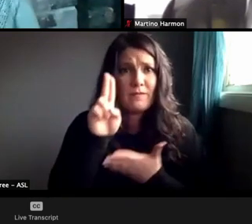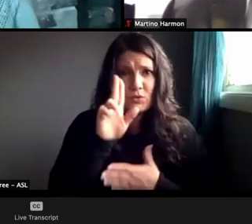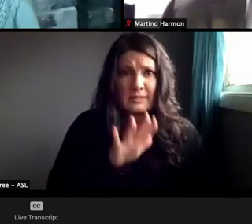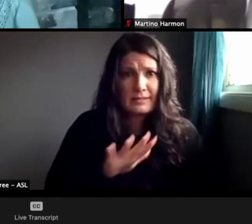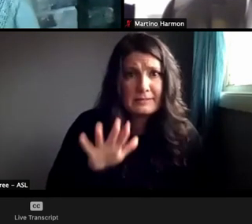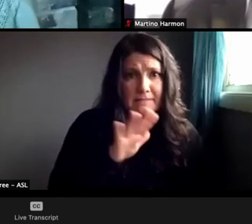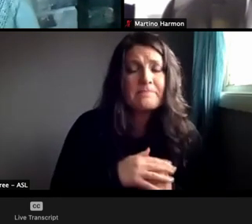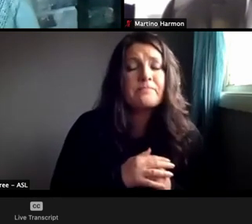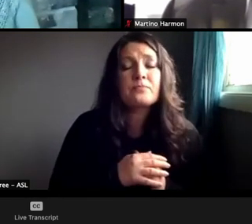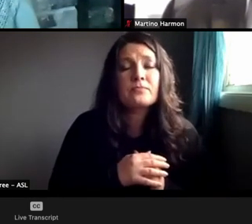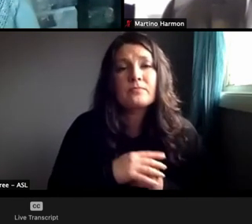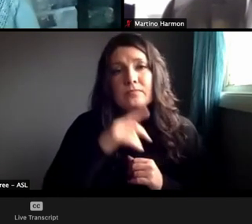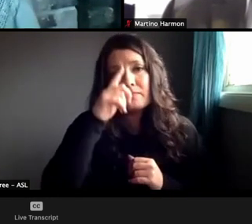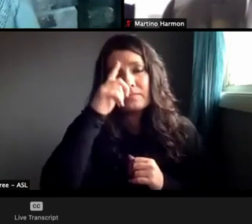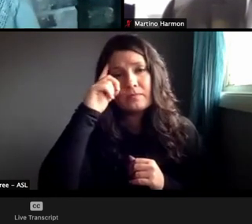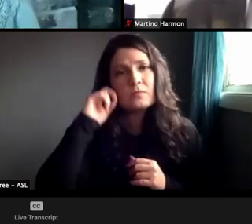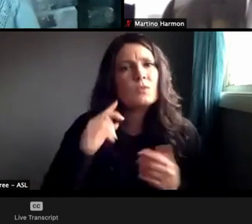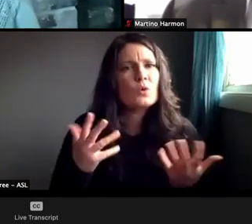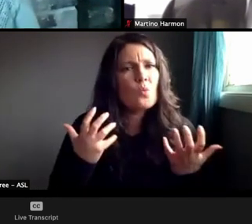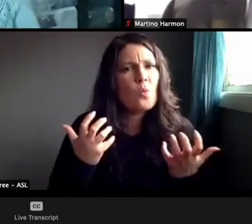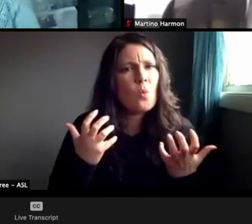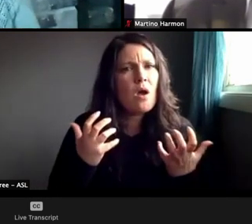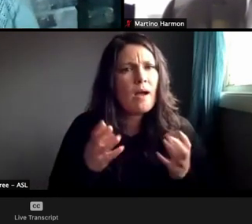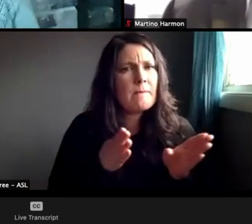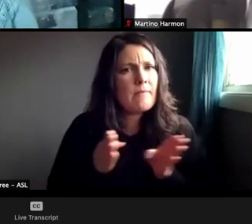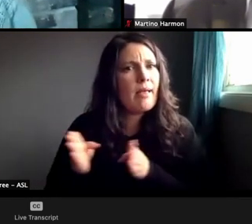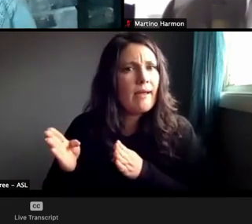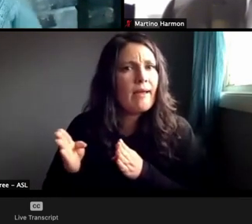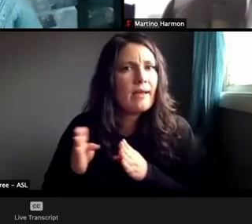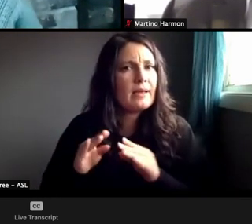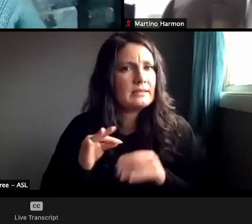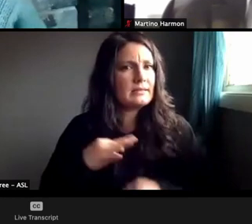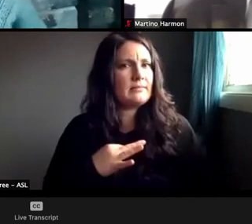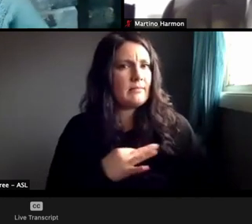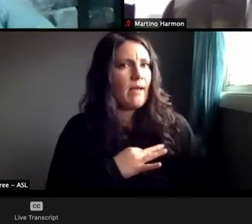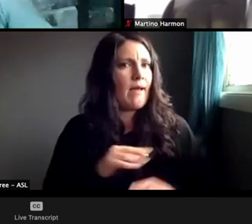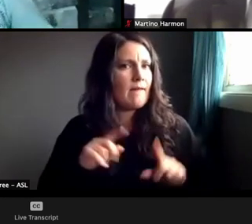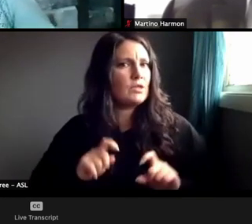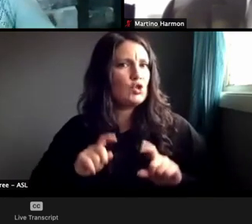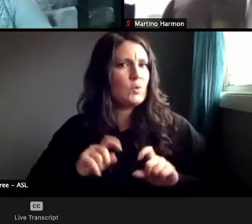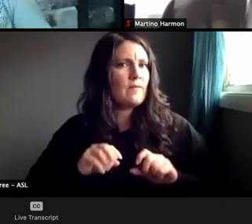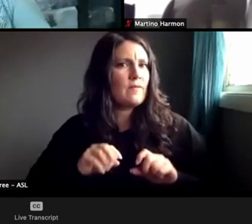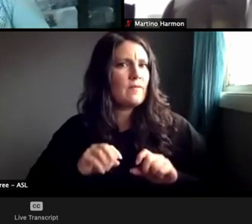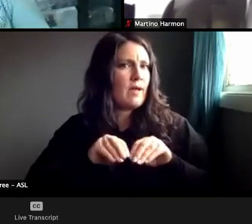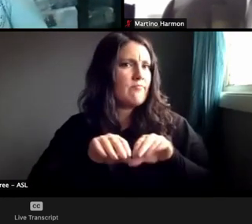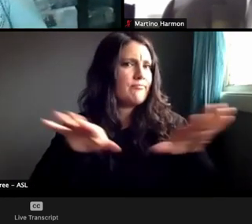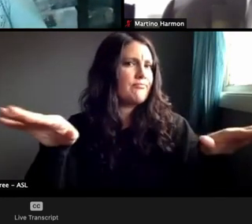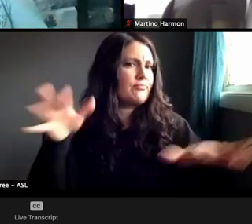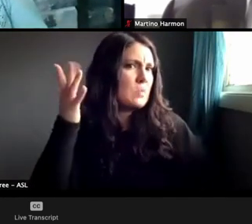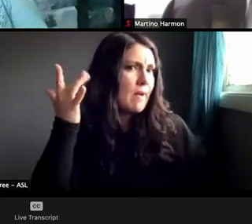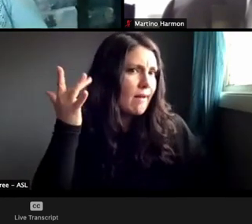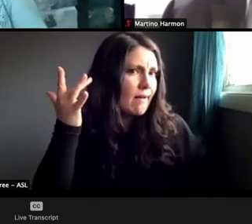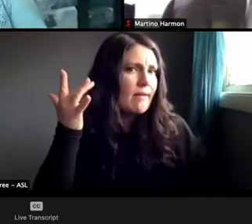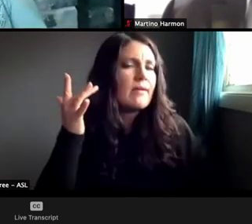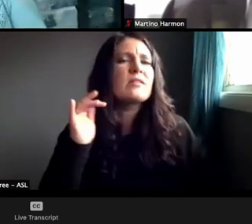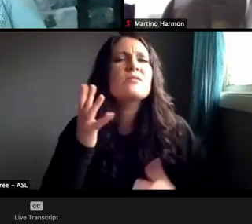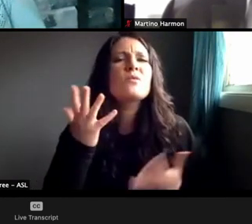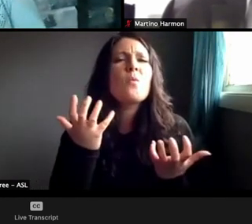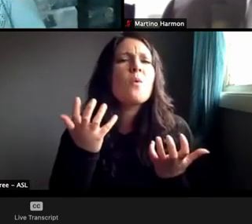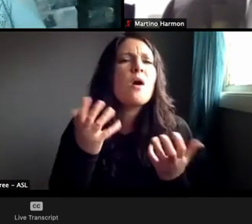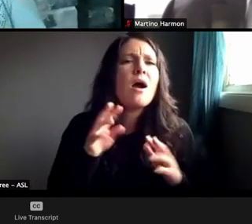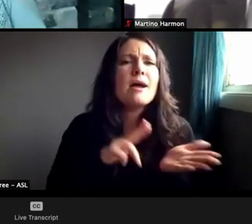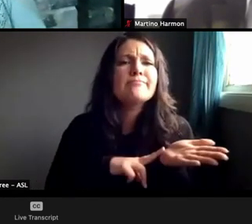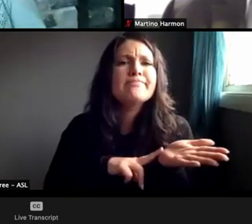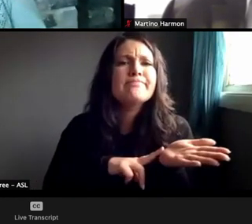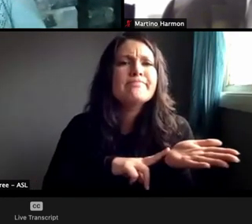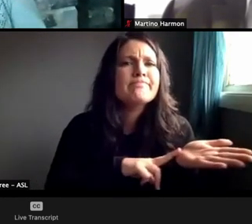We want to plan to do a staff survey to really help us understand what are some of the specific challenges